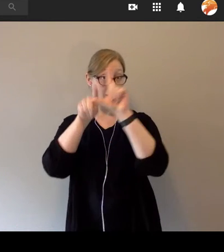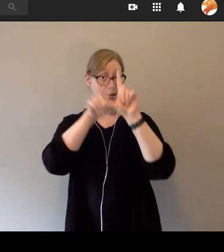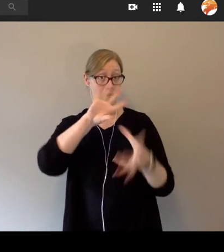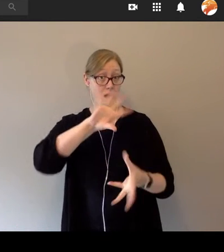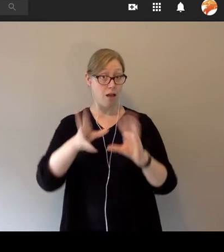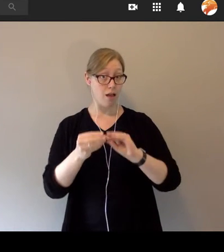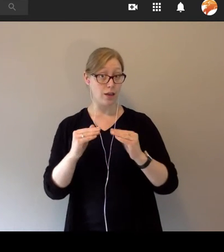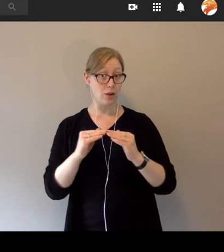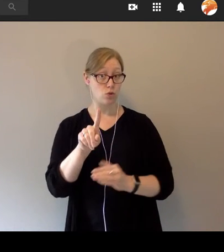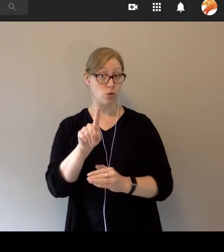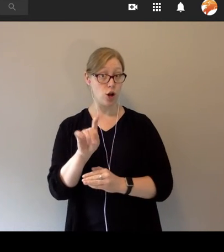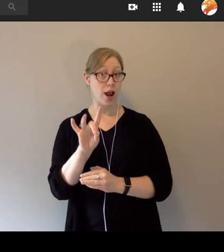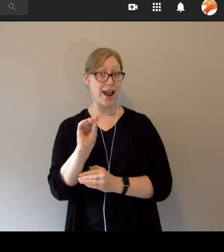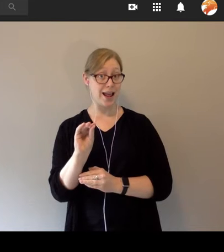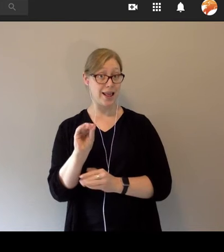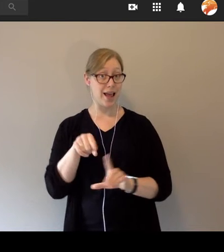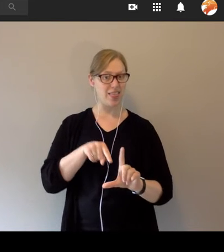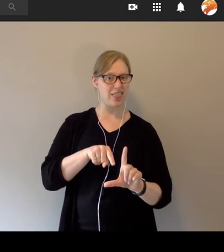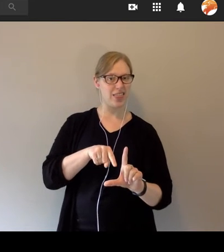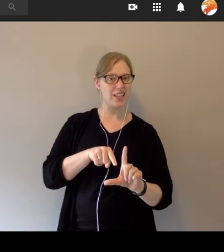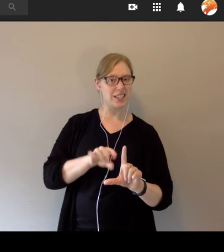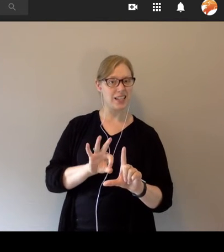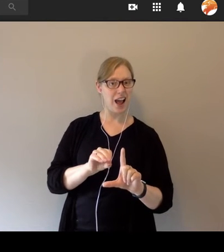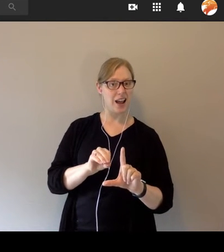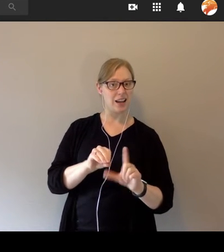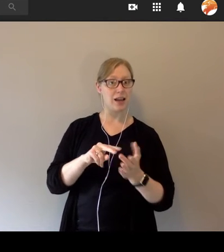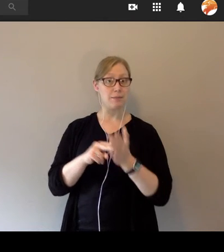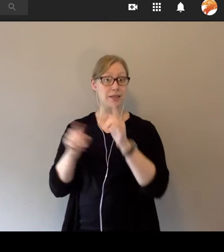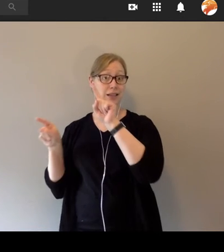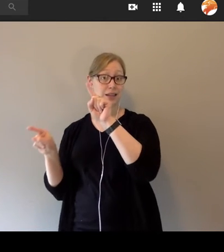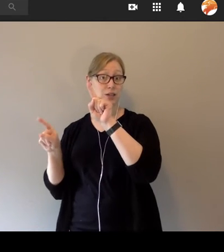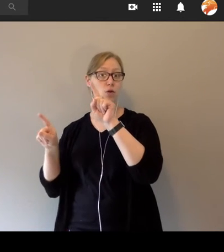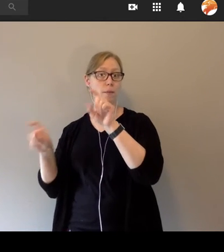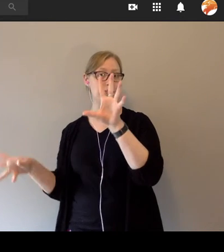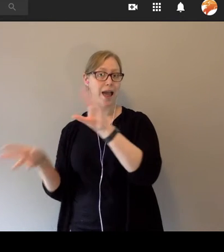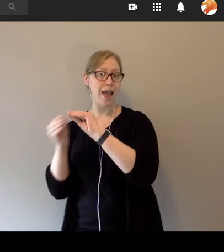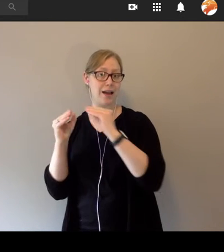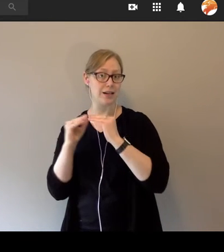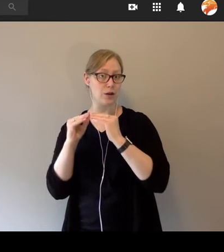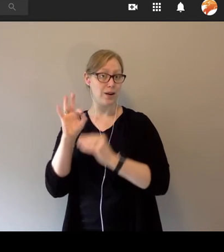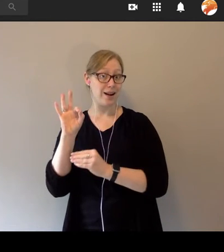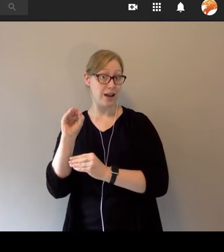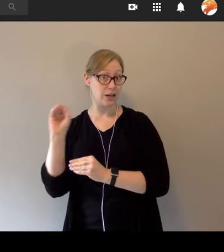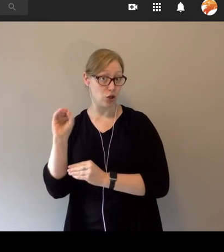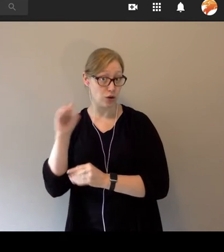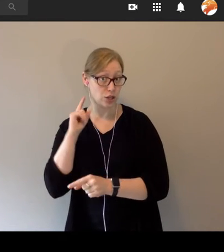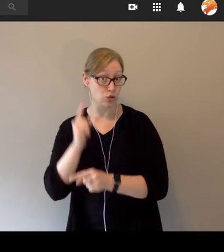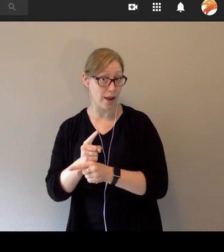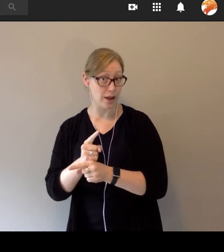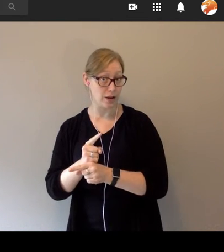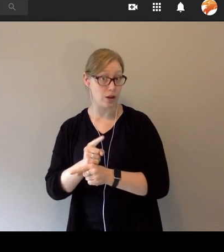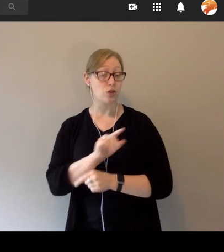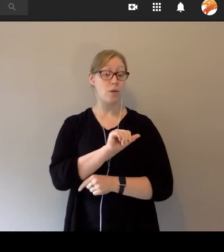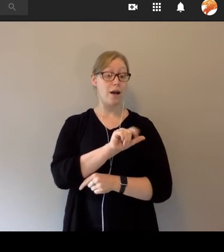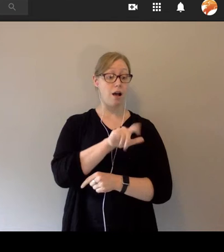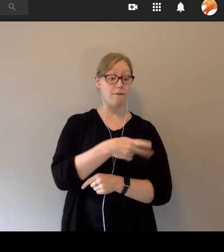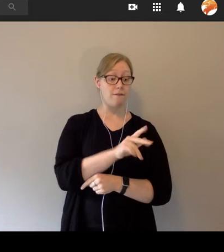to add to, the two acute angles have to add to 90 degrees. So alpha plus beta equals 90.